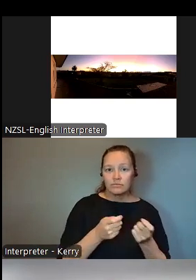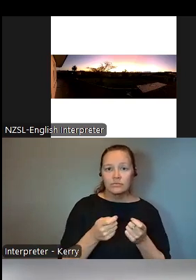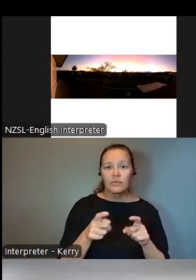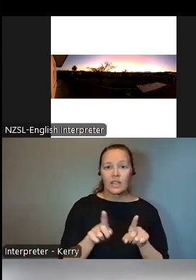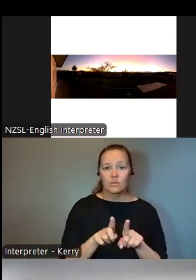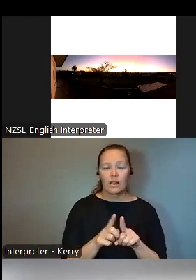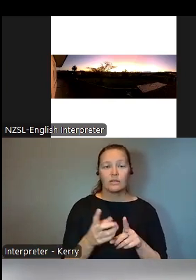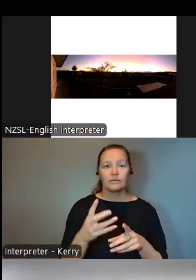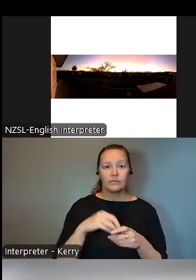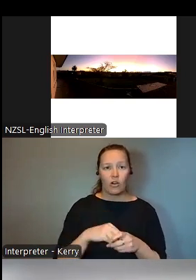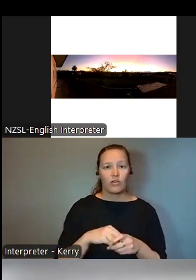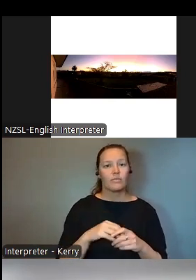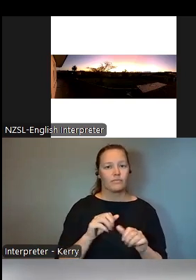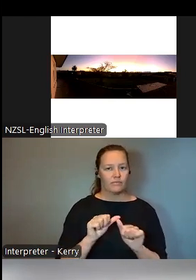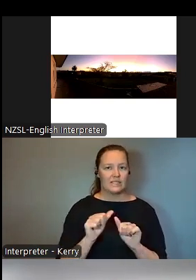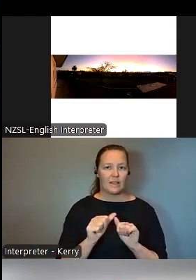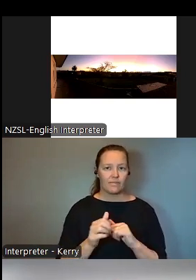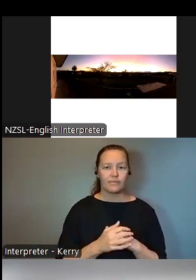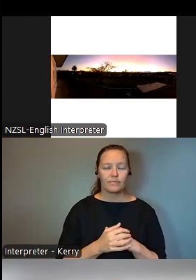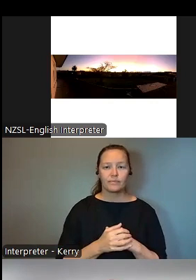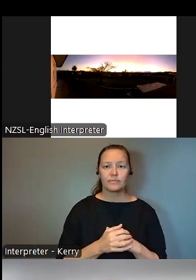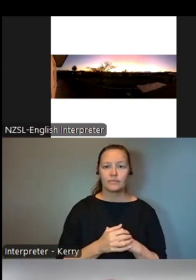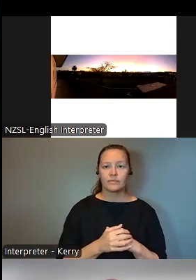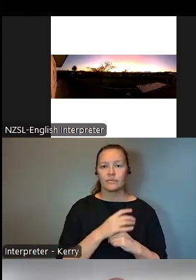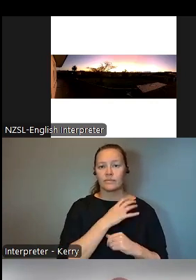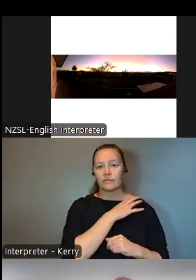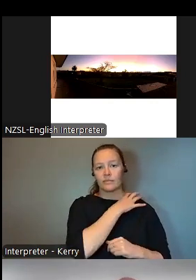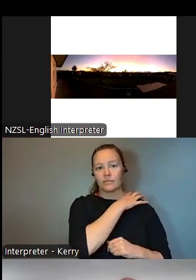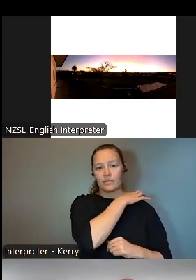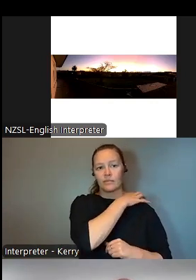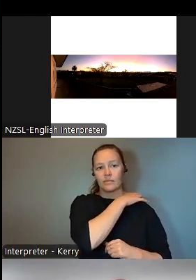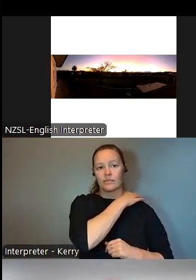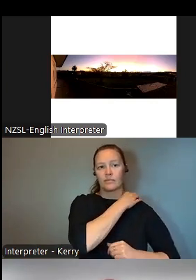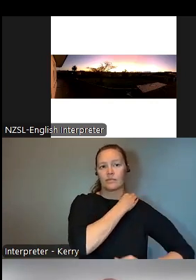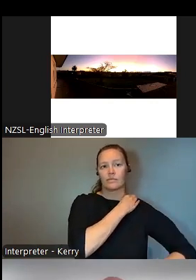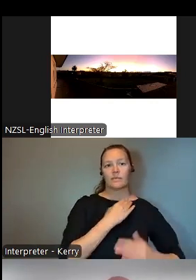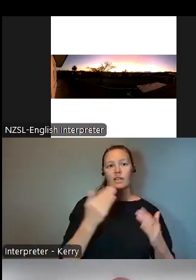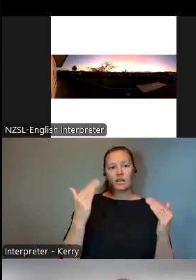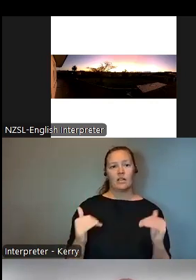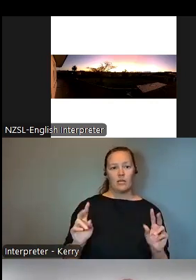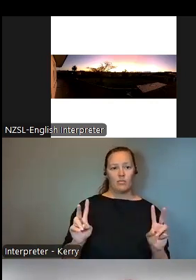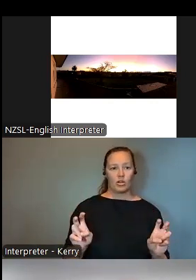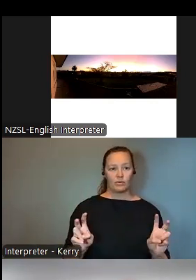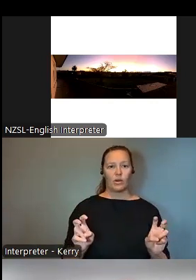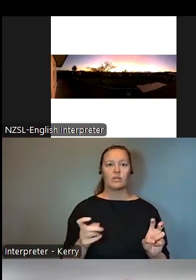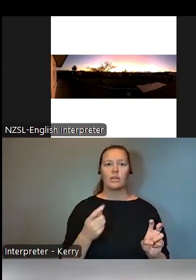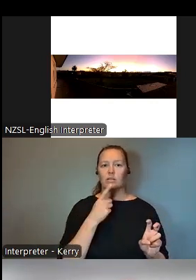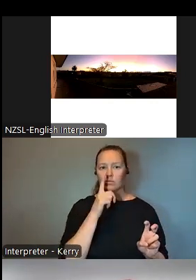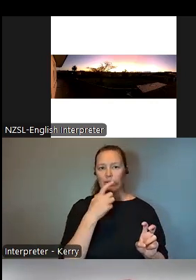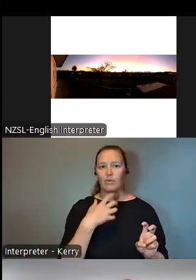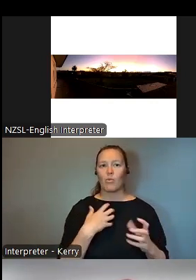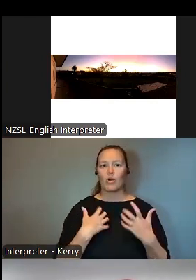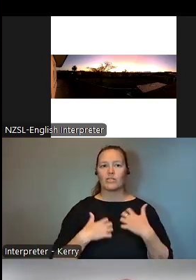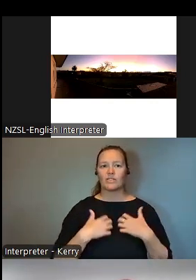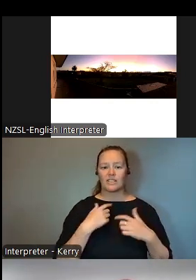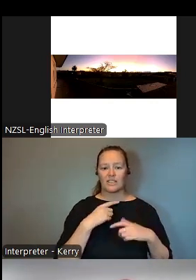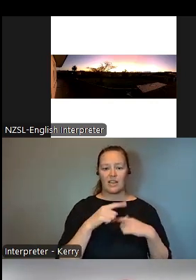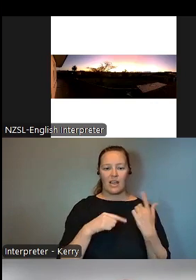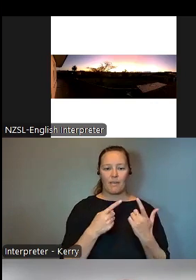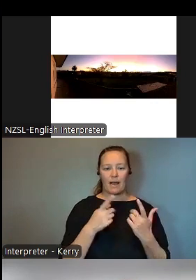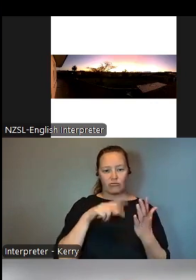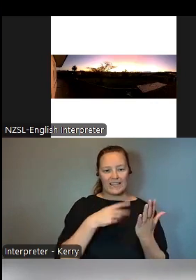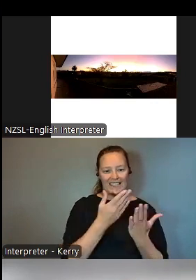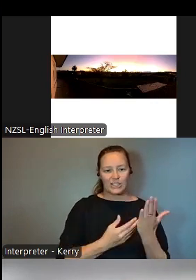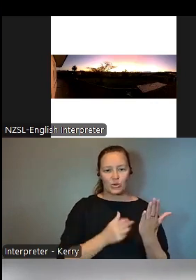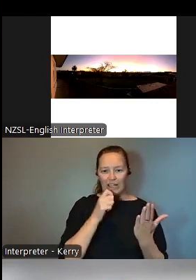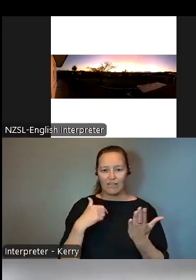better. You know, as that bottom quotation observes, people are more interested in reading a story that they have helped to write.